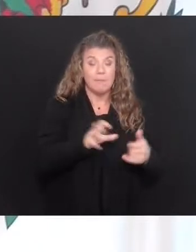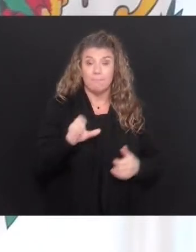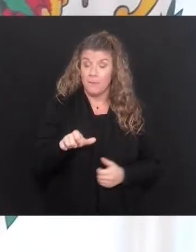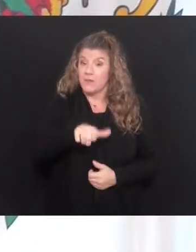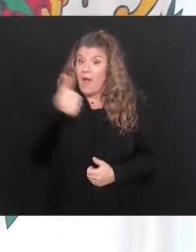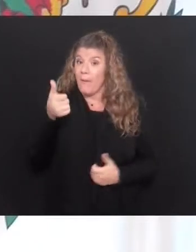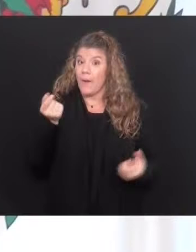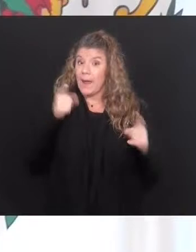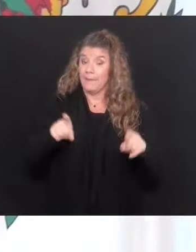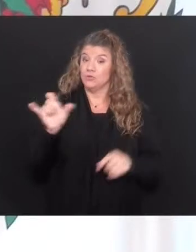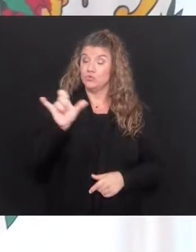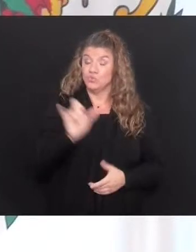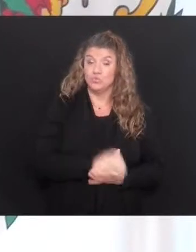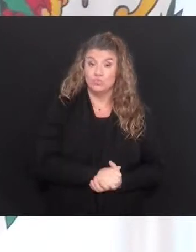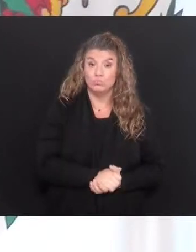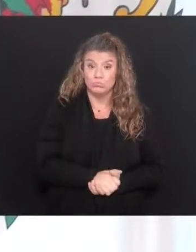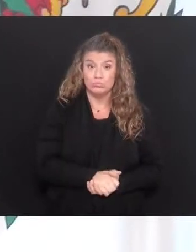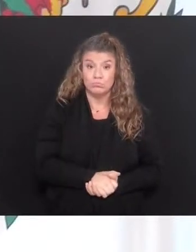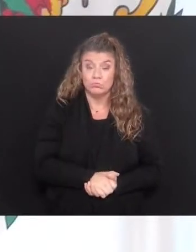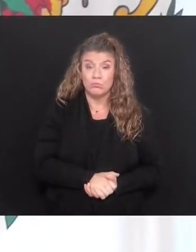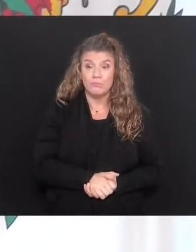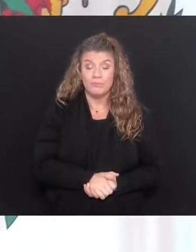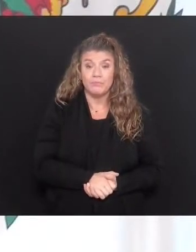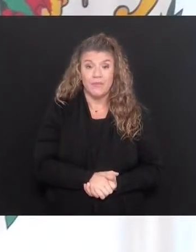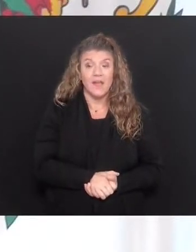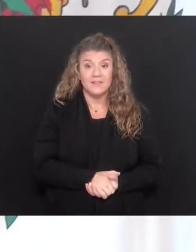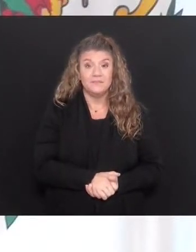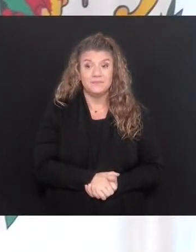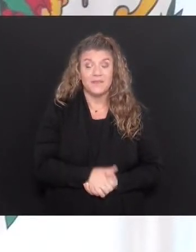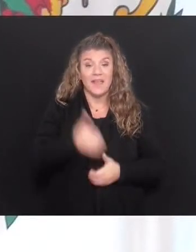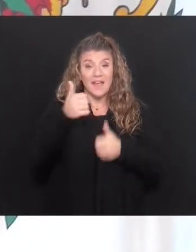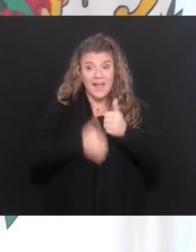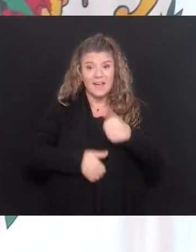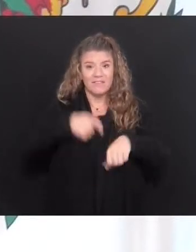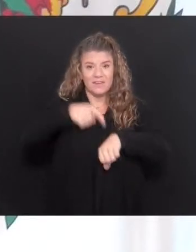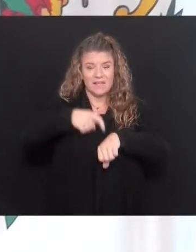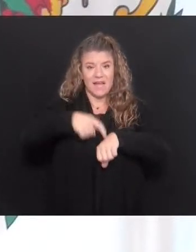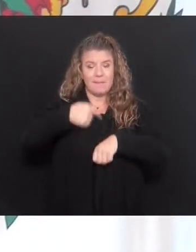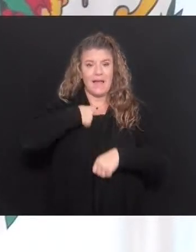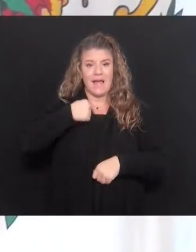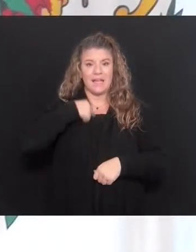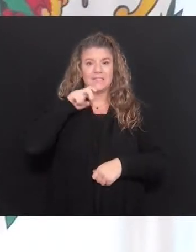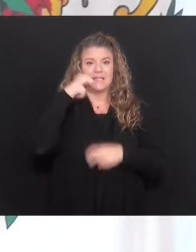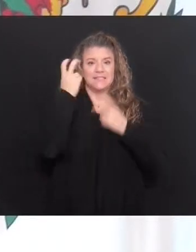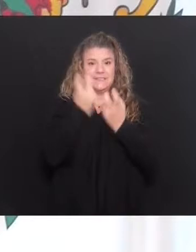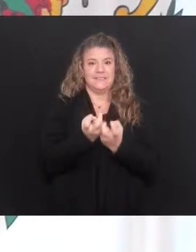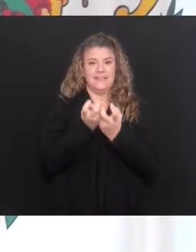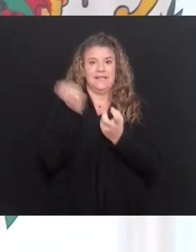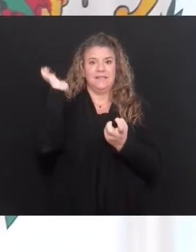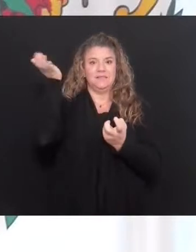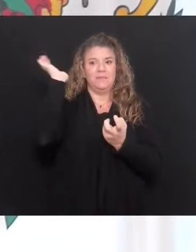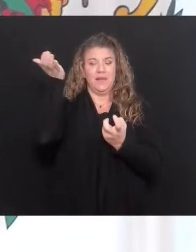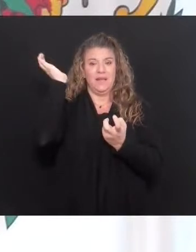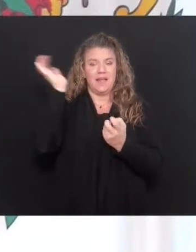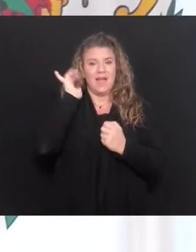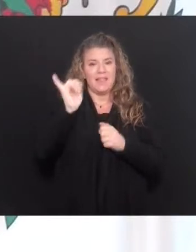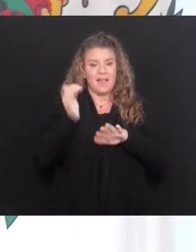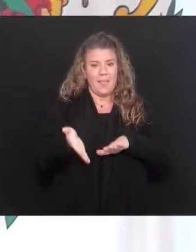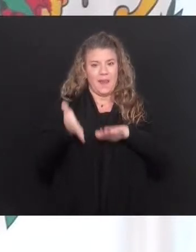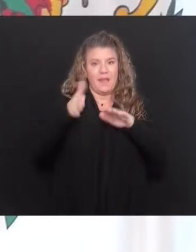on. There's a drawing going on every time I come in front of you, and that's the death